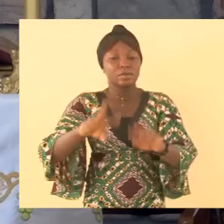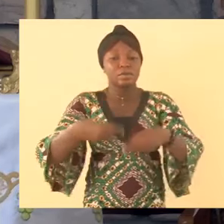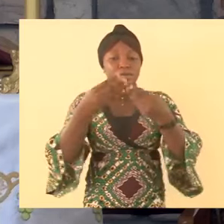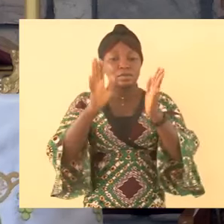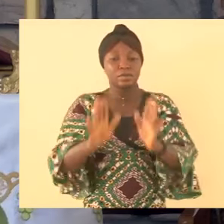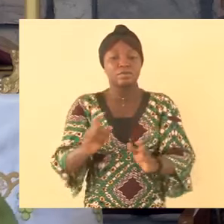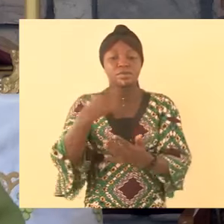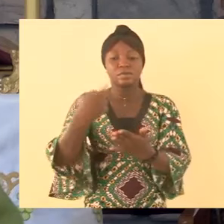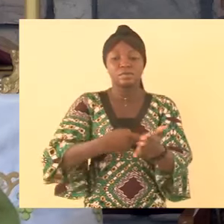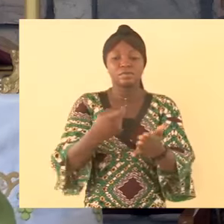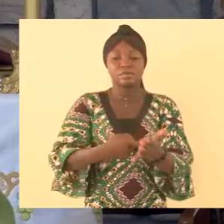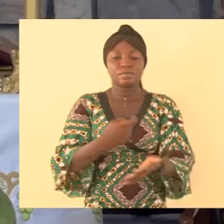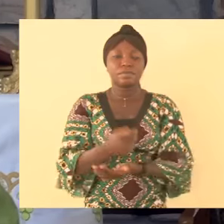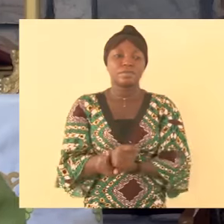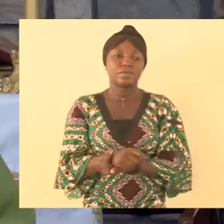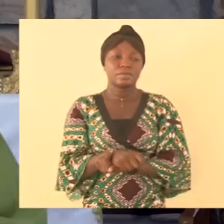giver. Discuss.